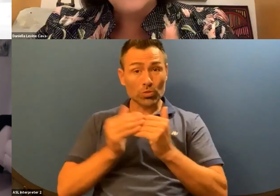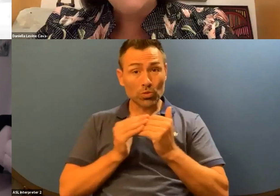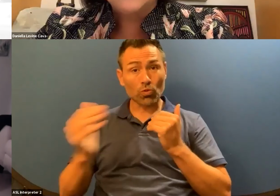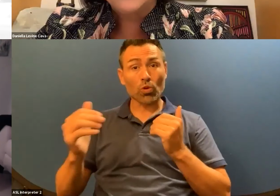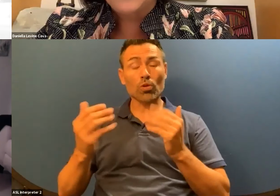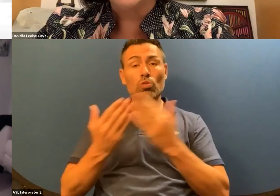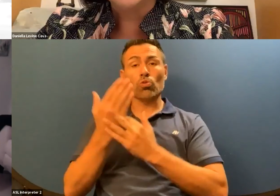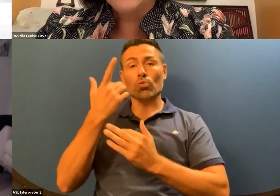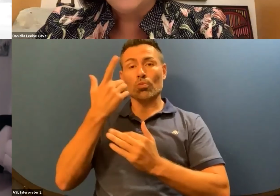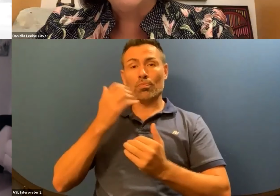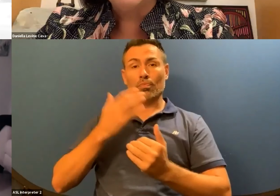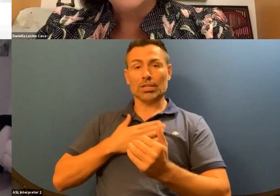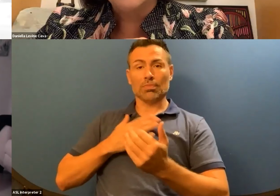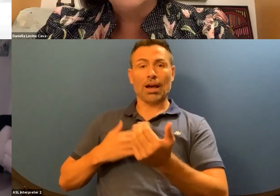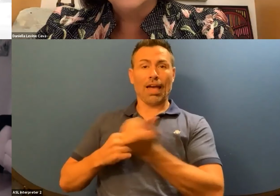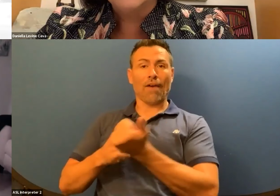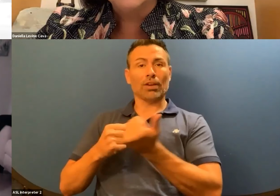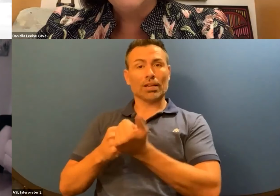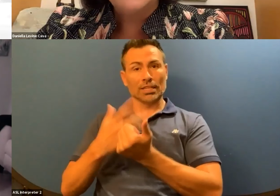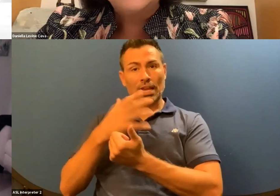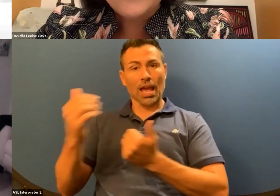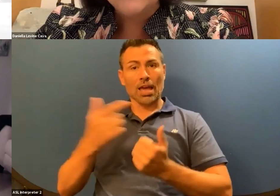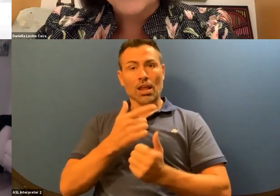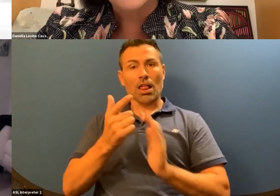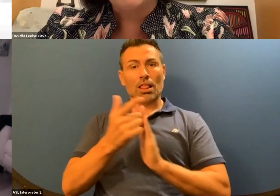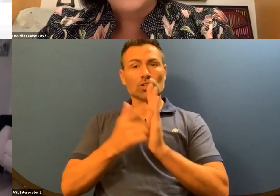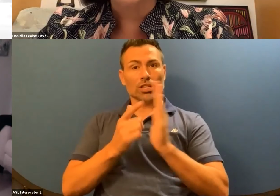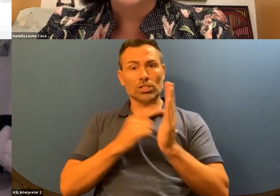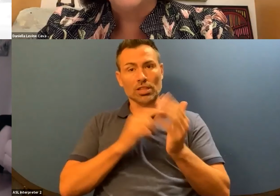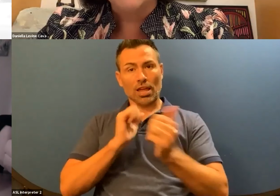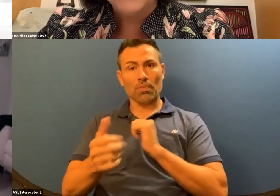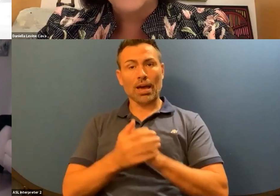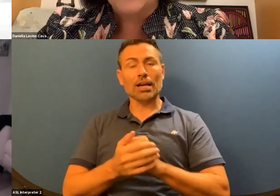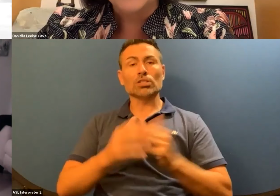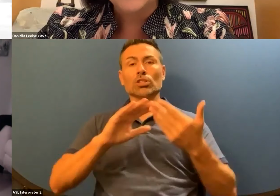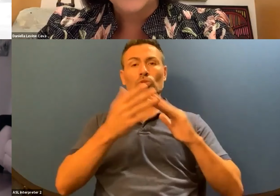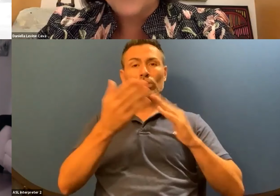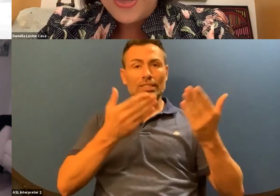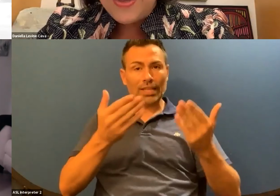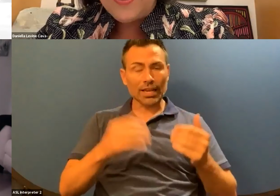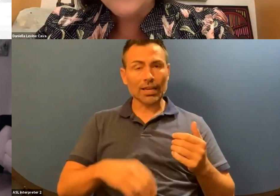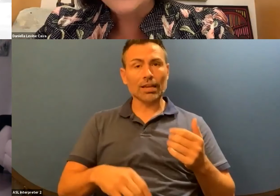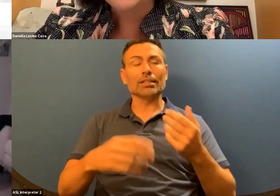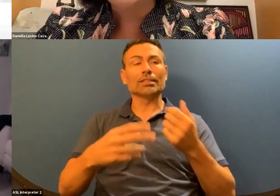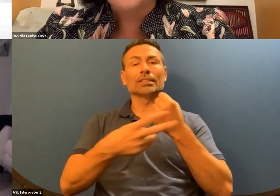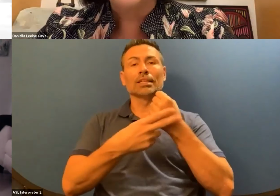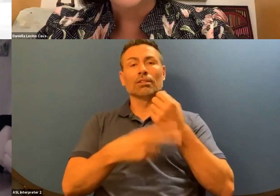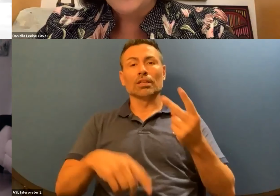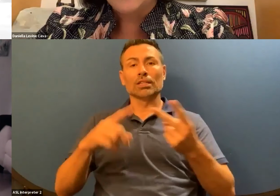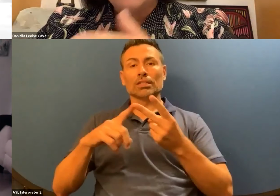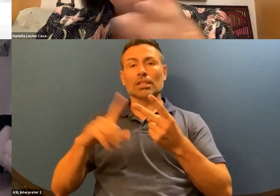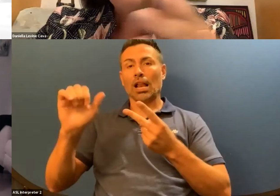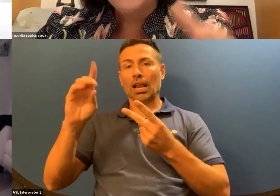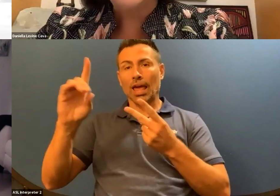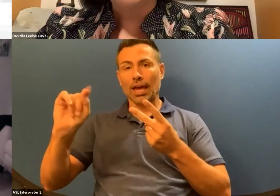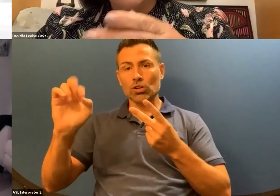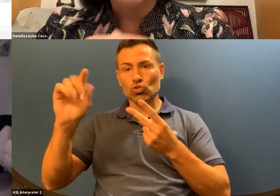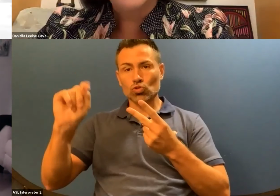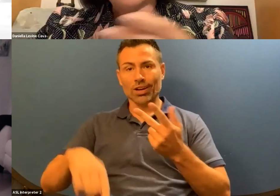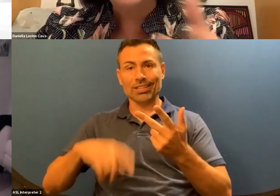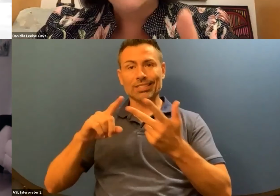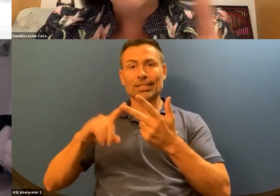children's savings accounts, community land trusts that make housing more affordable long-term, the incubators,